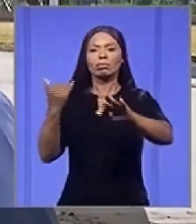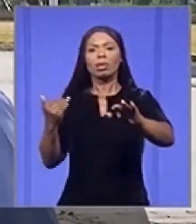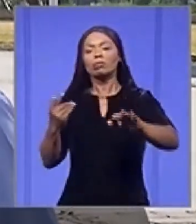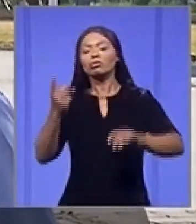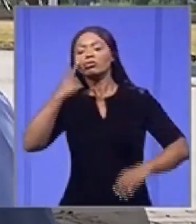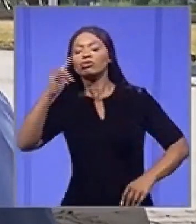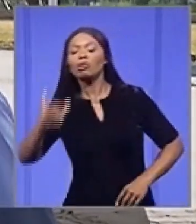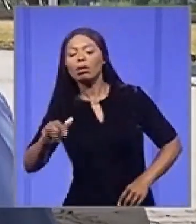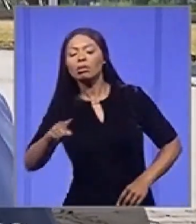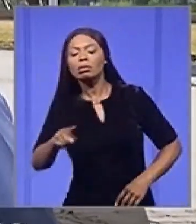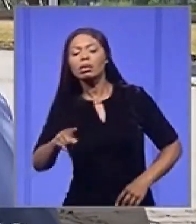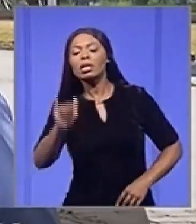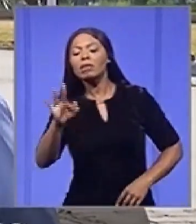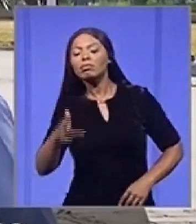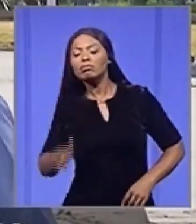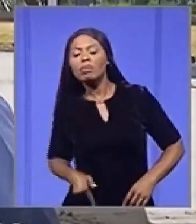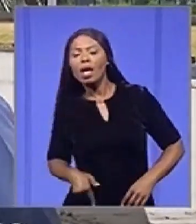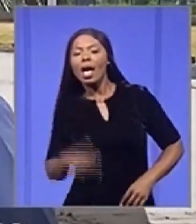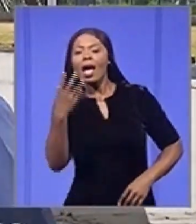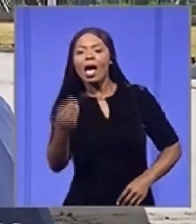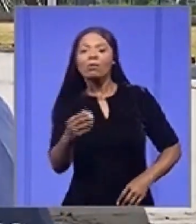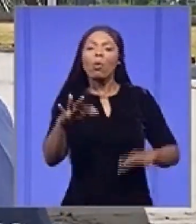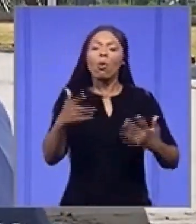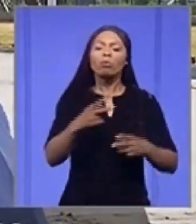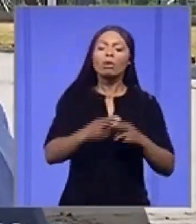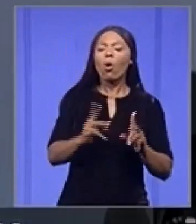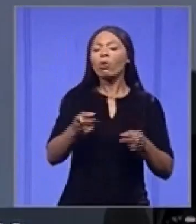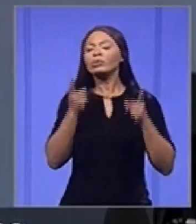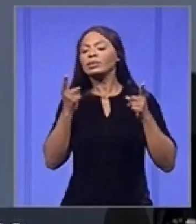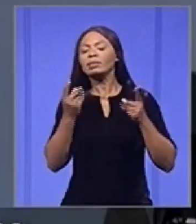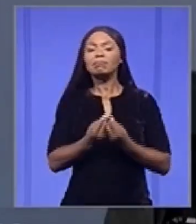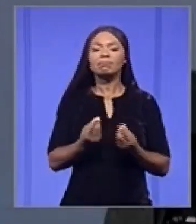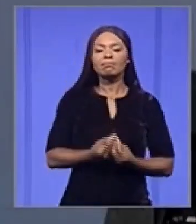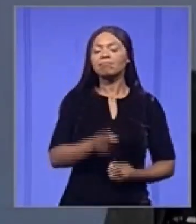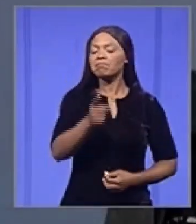carrying firearms or dangerous weapon to this event.